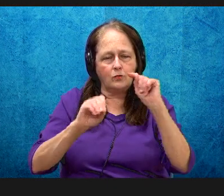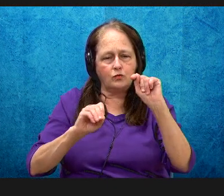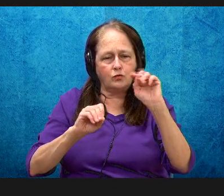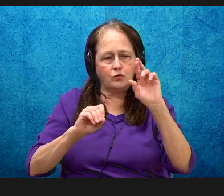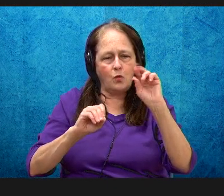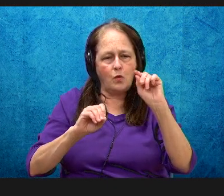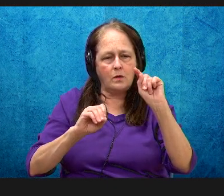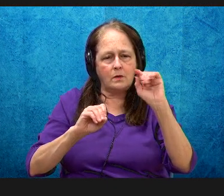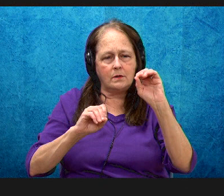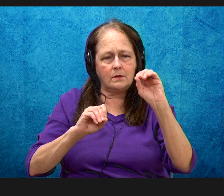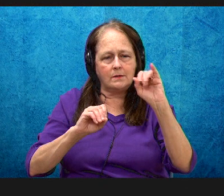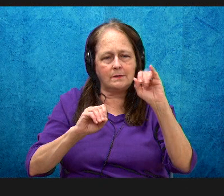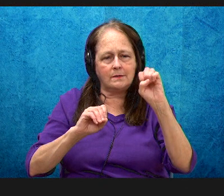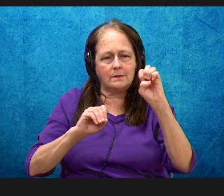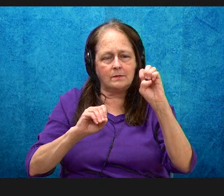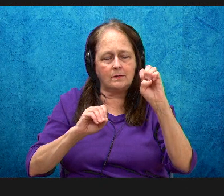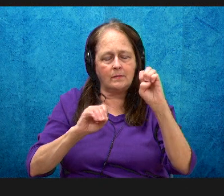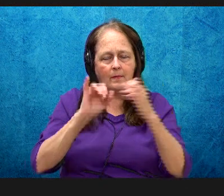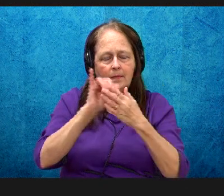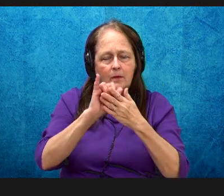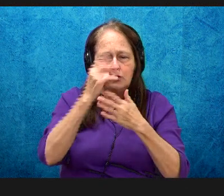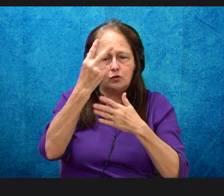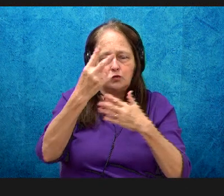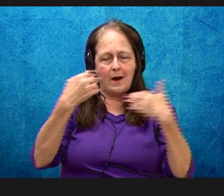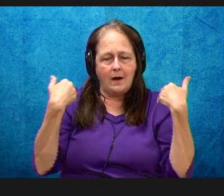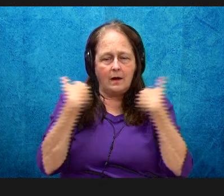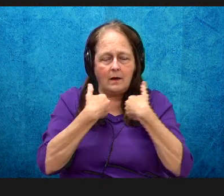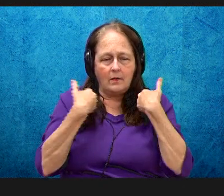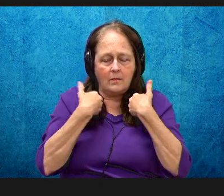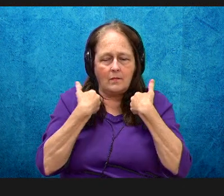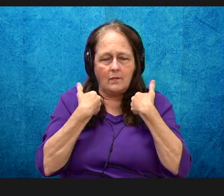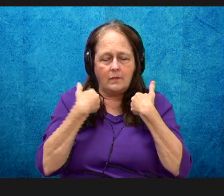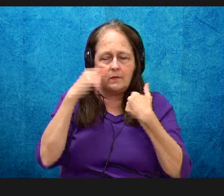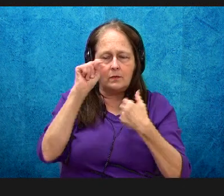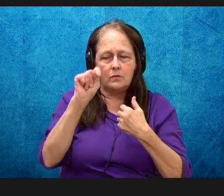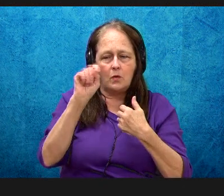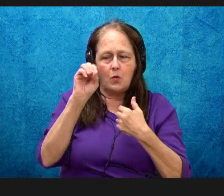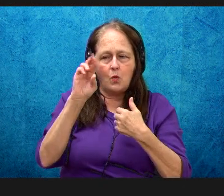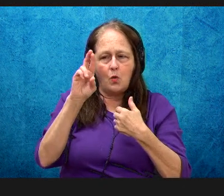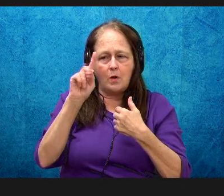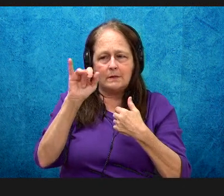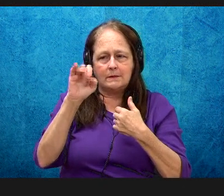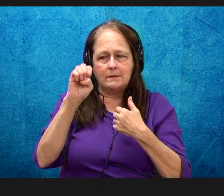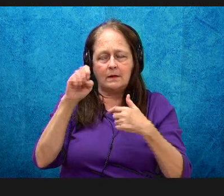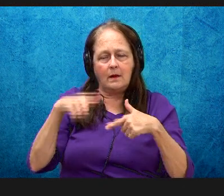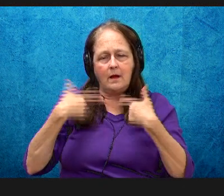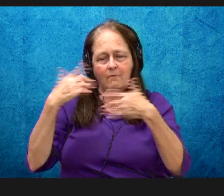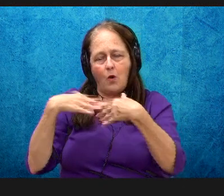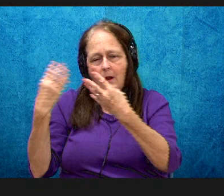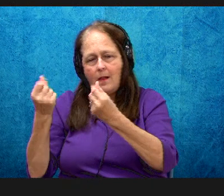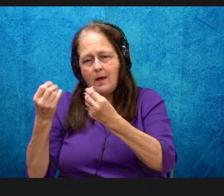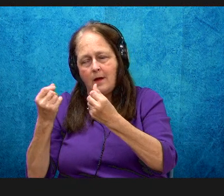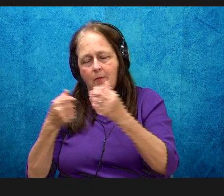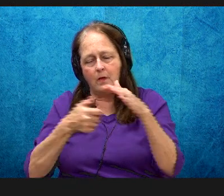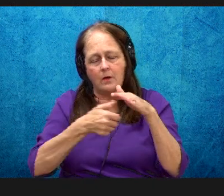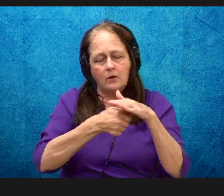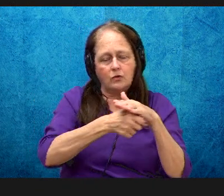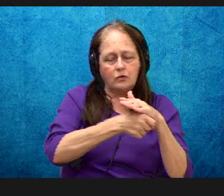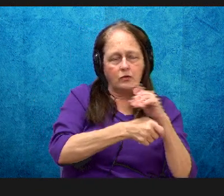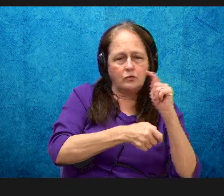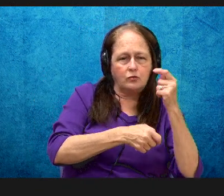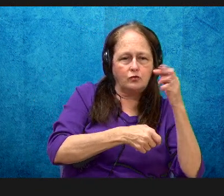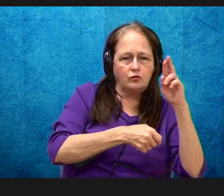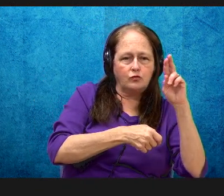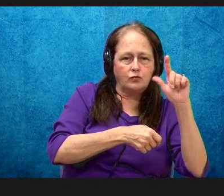of the biggest differences between the two animals is that tortoises live on land while turtles live in